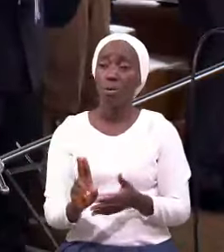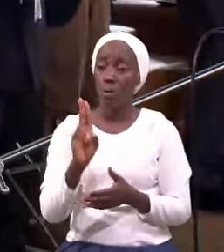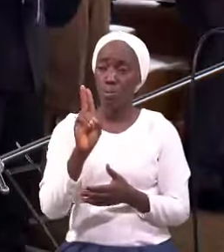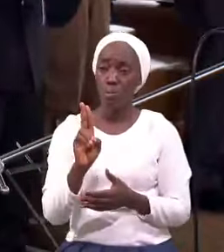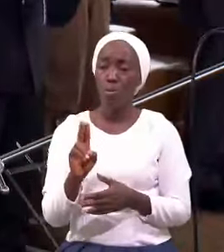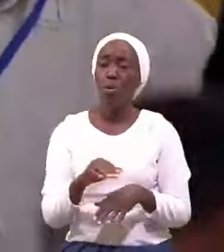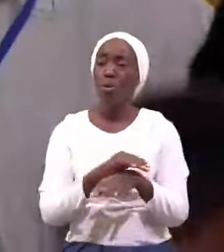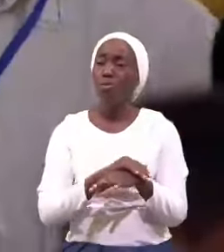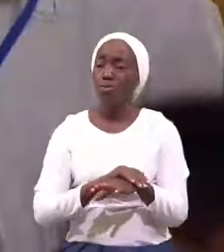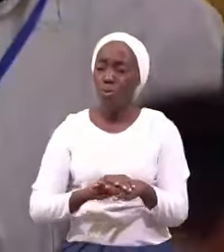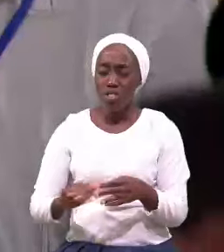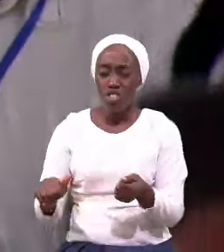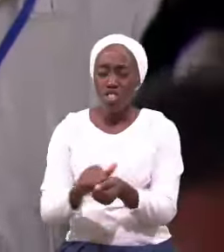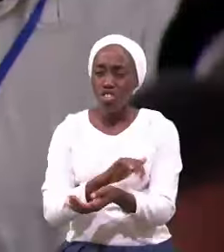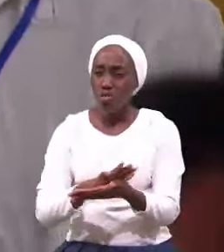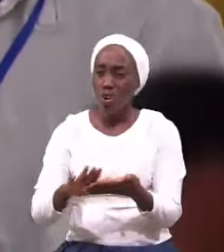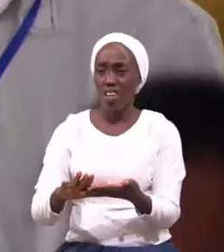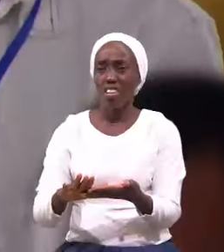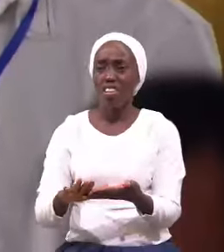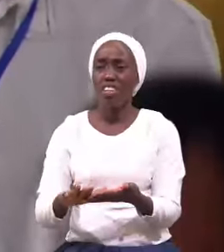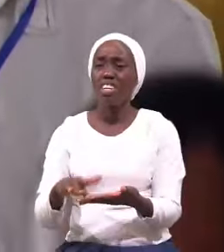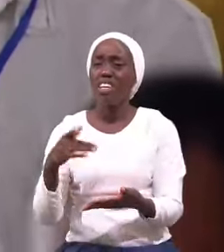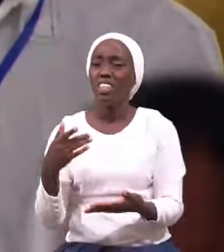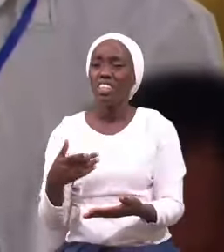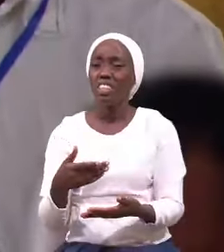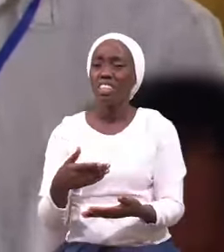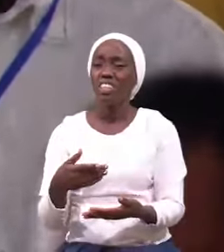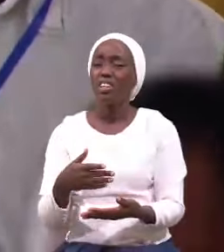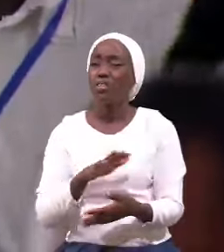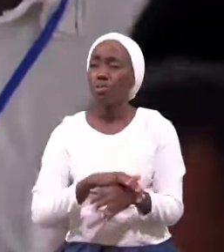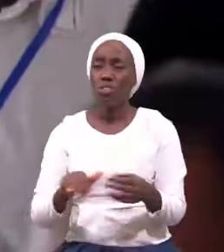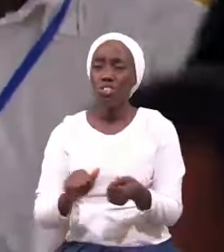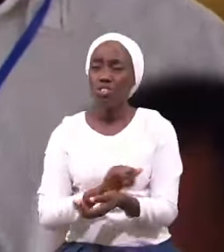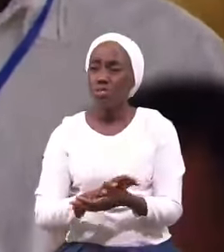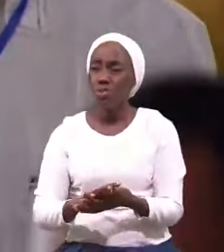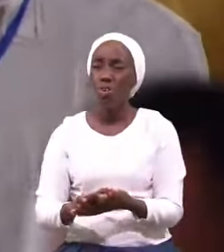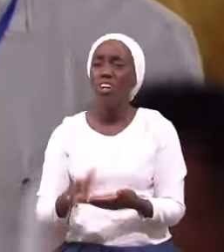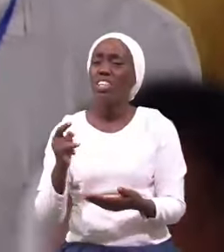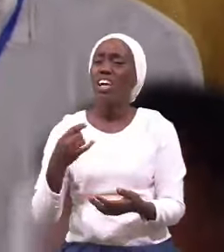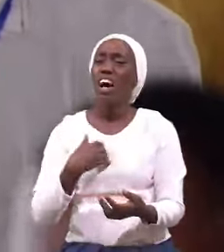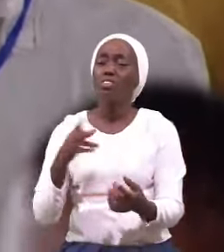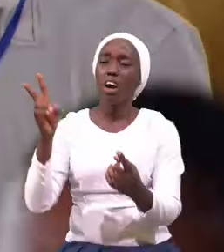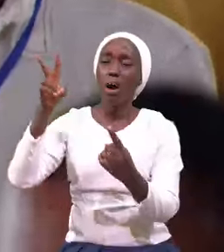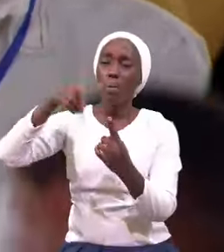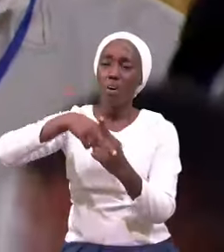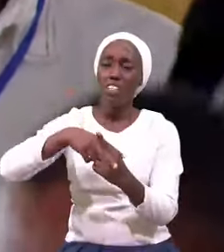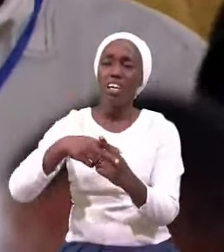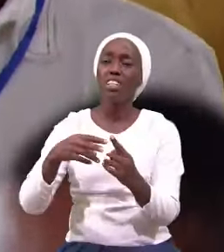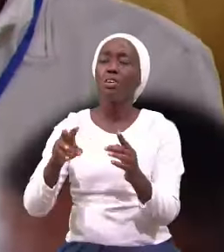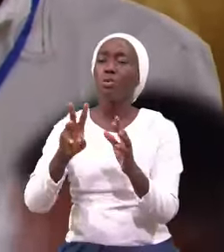Don't ruin. He has left for you the appointed weeks of the